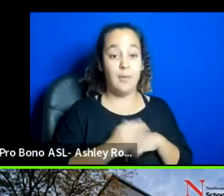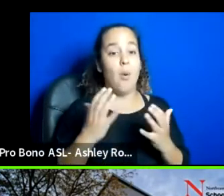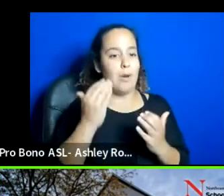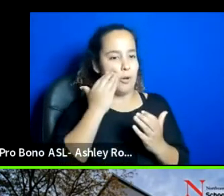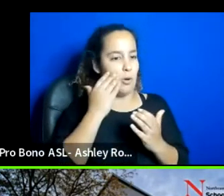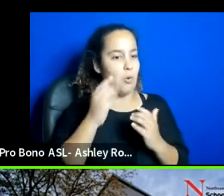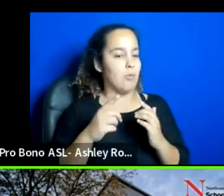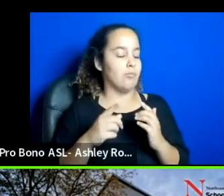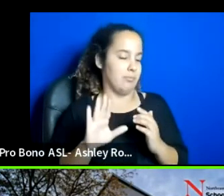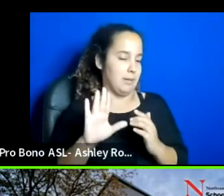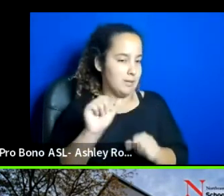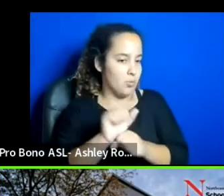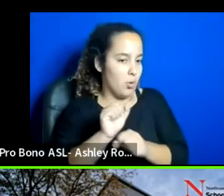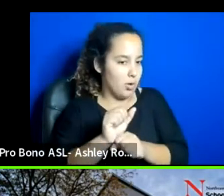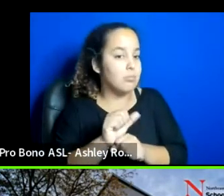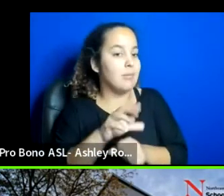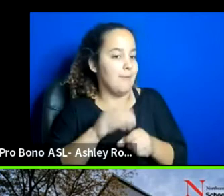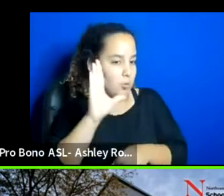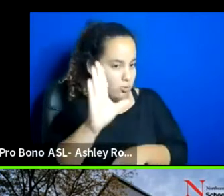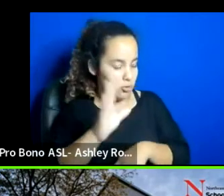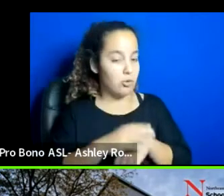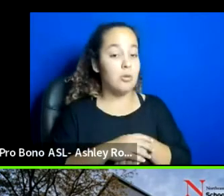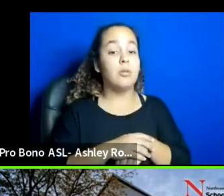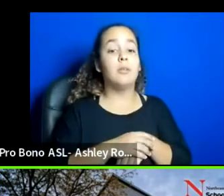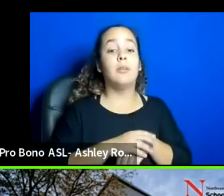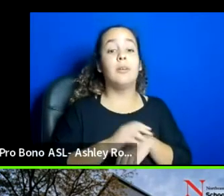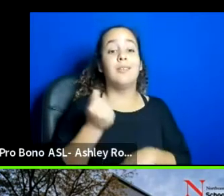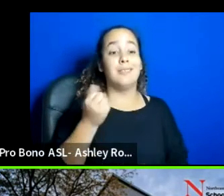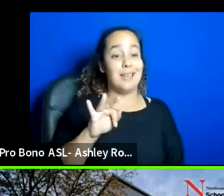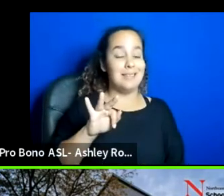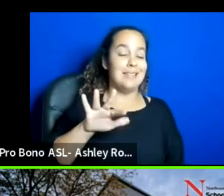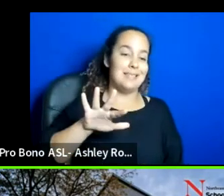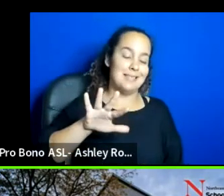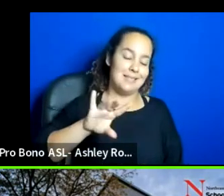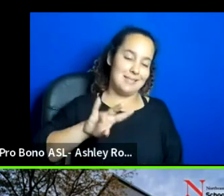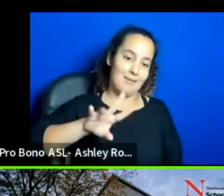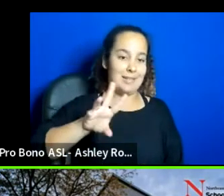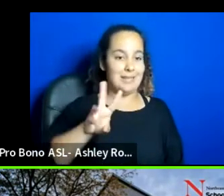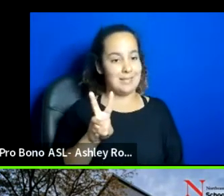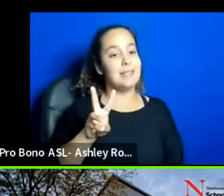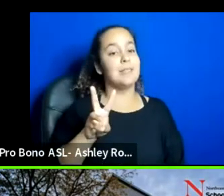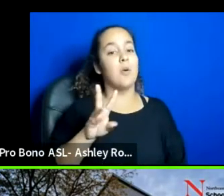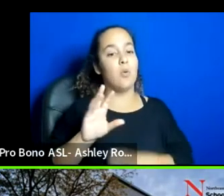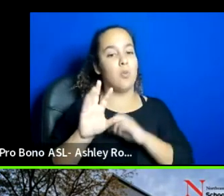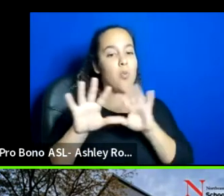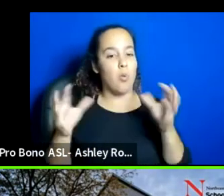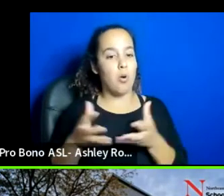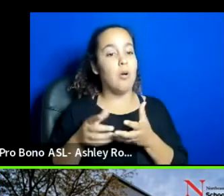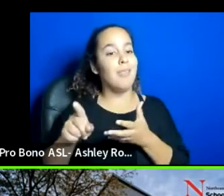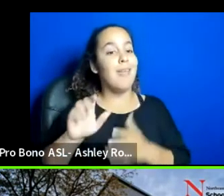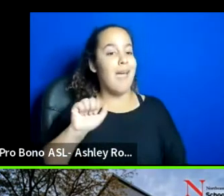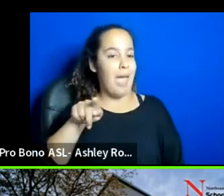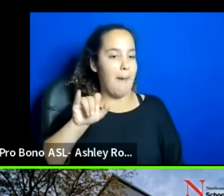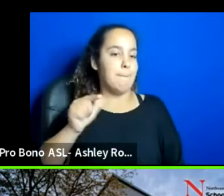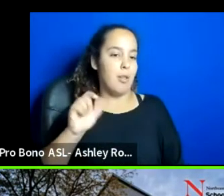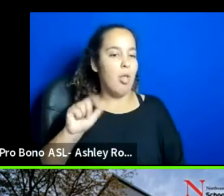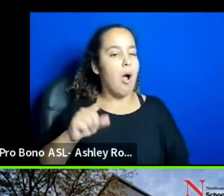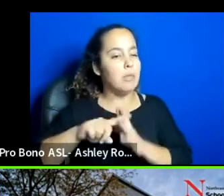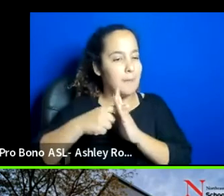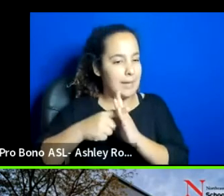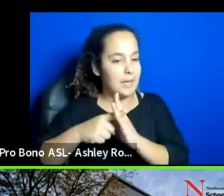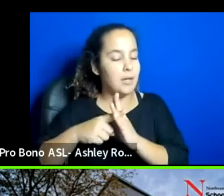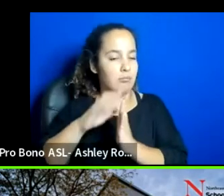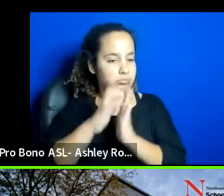work is, first of all, that post-1976 world that the epilogue addresses. And what struck me about